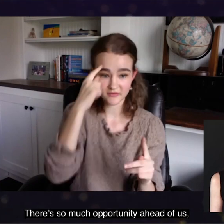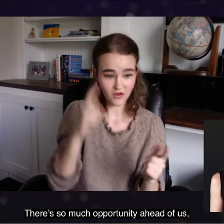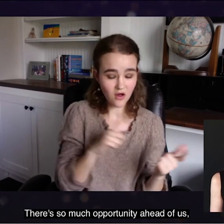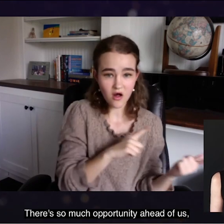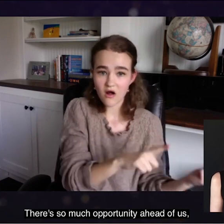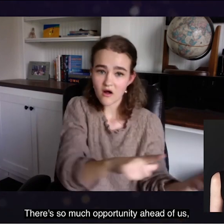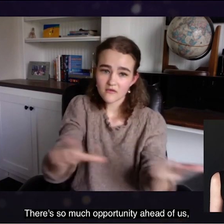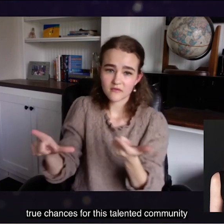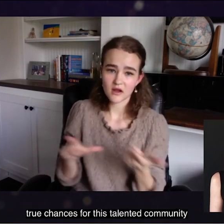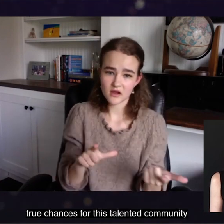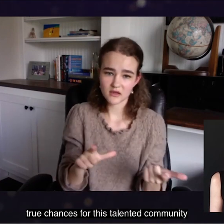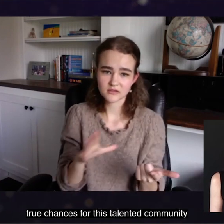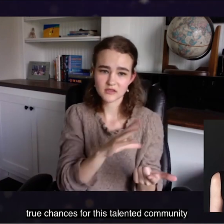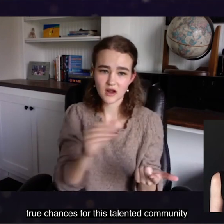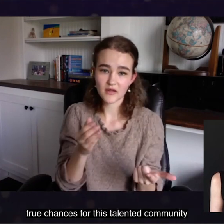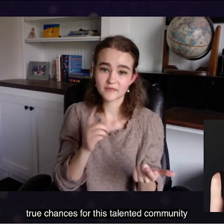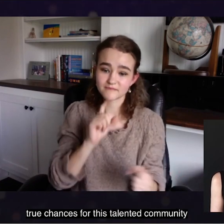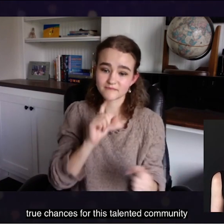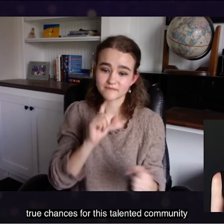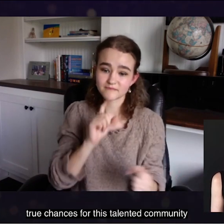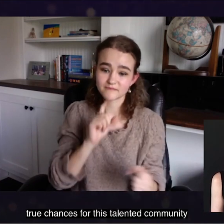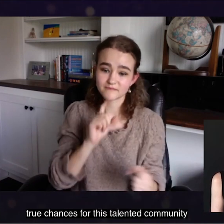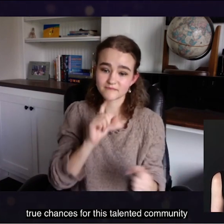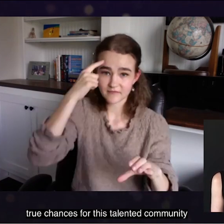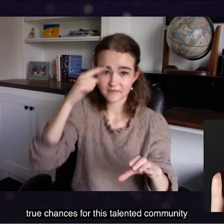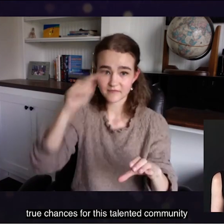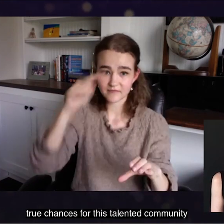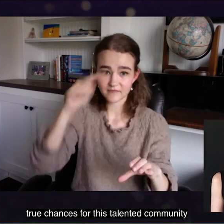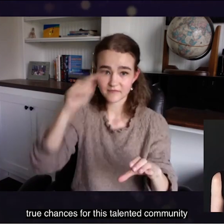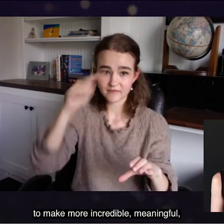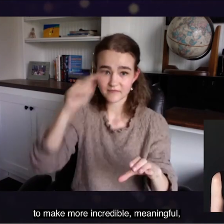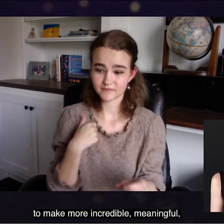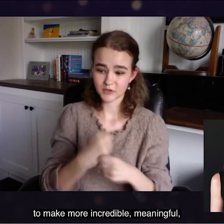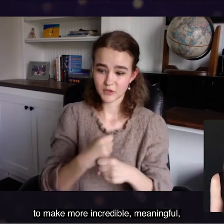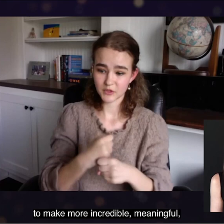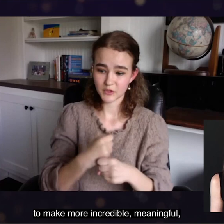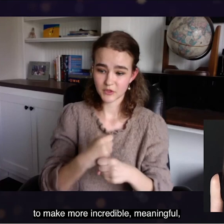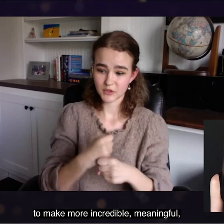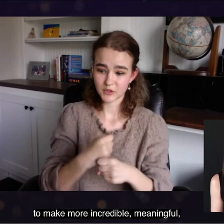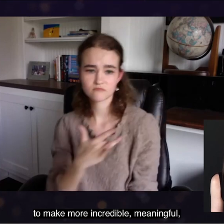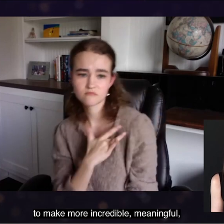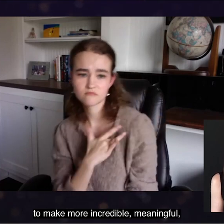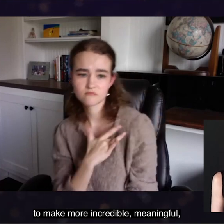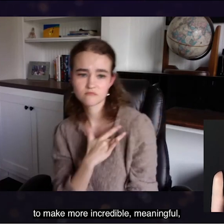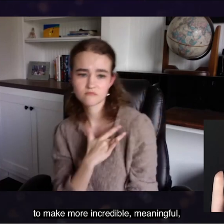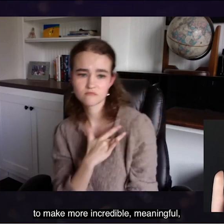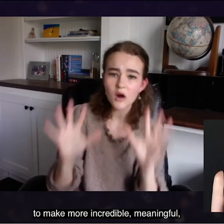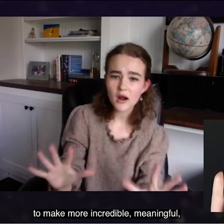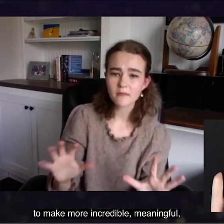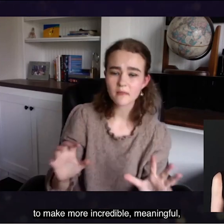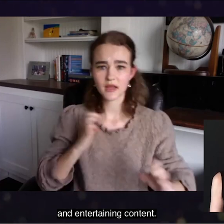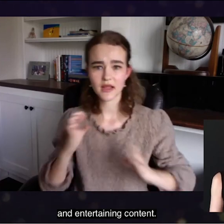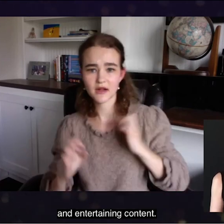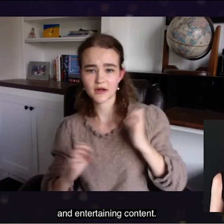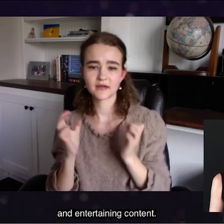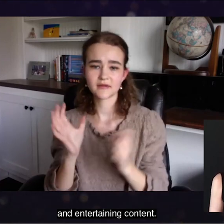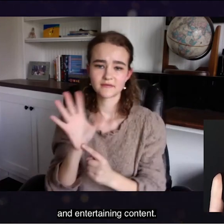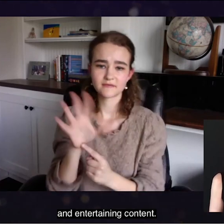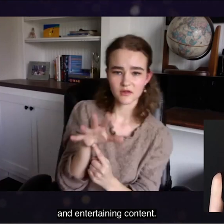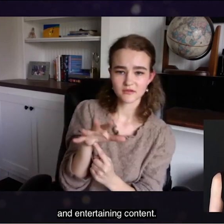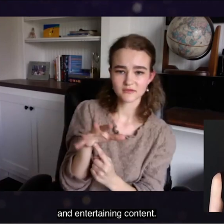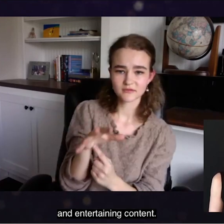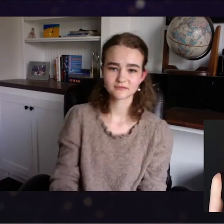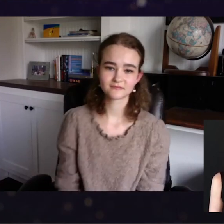opportunity ahead of us, true chances for this talented community to make more incredible, meaningful, and